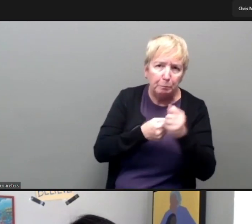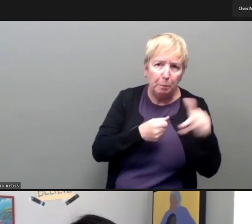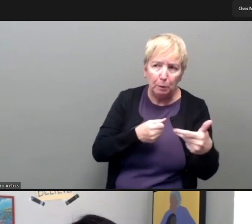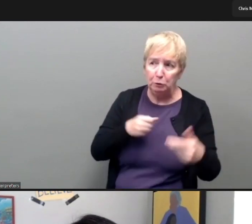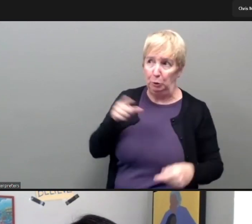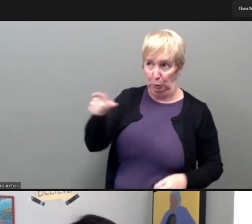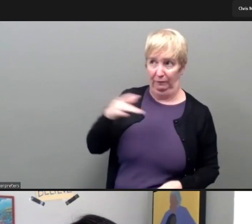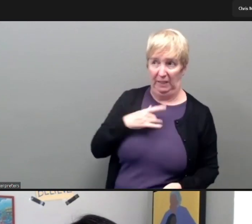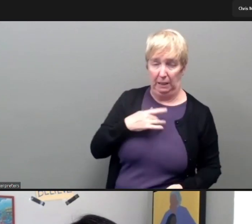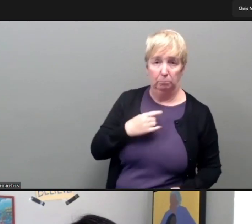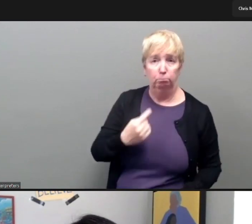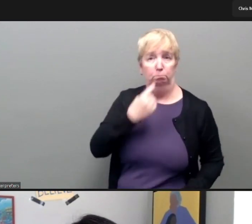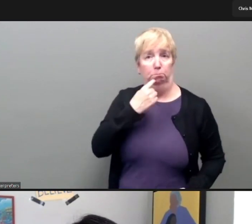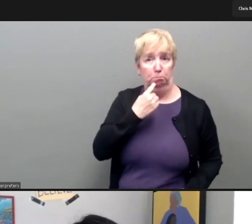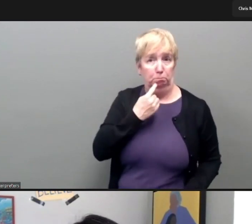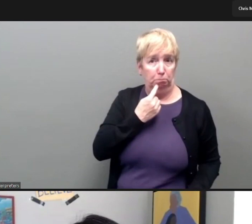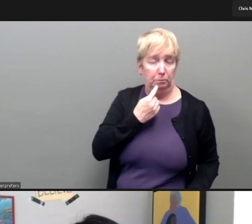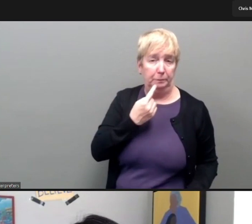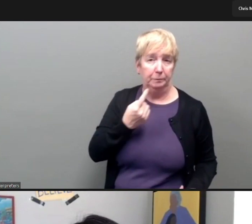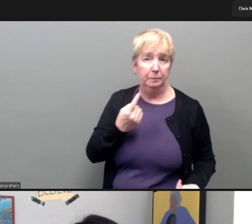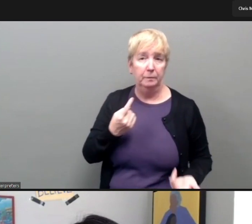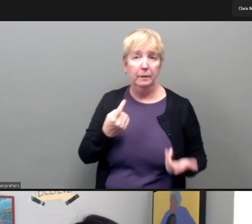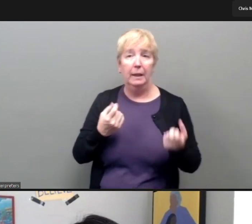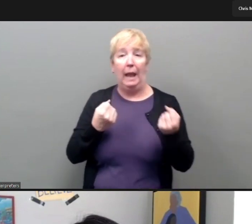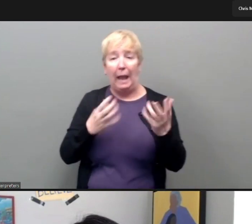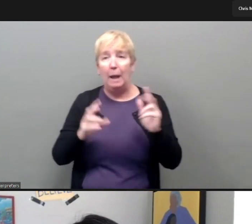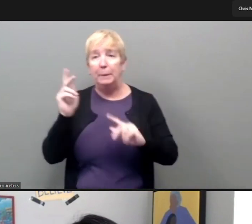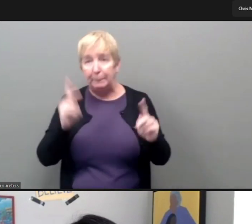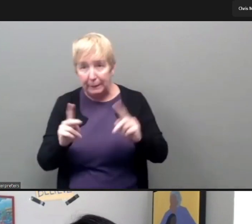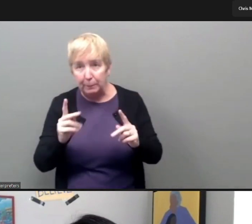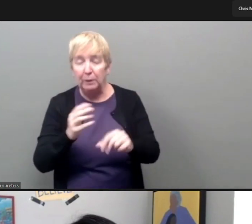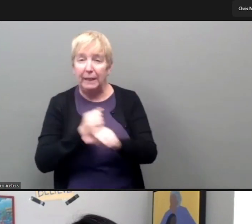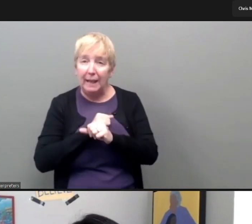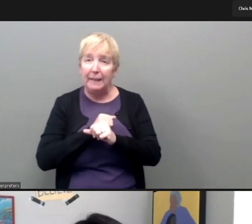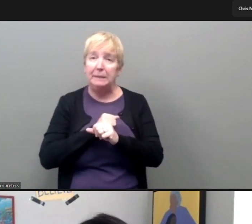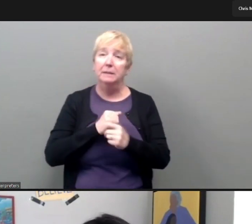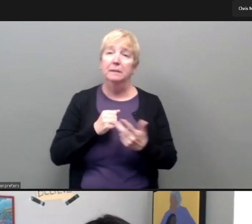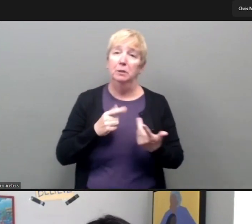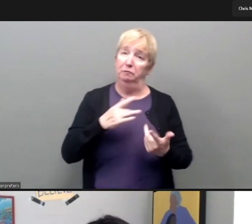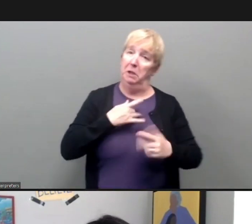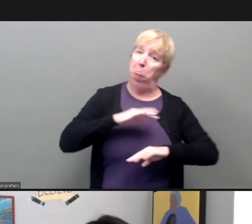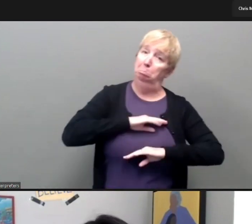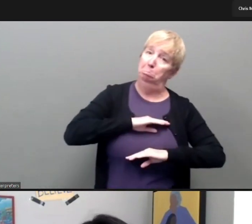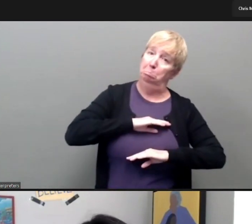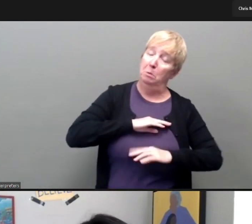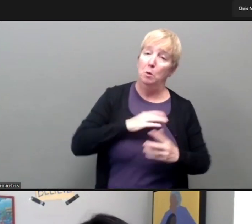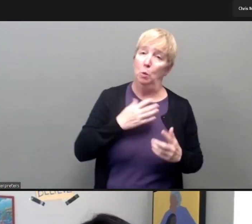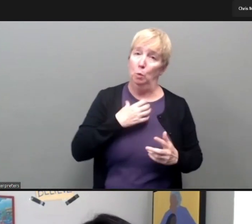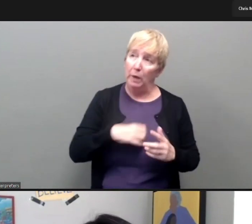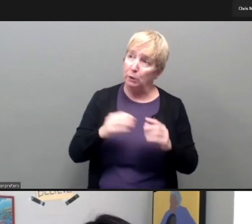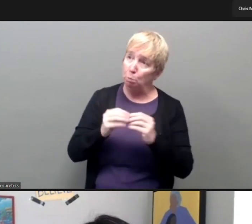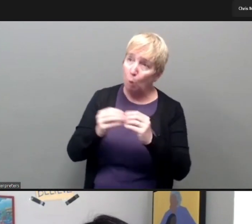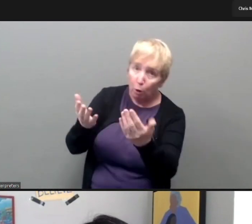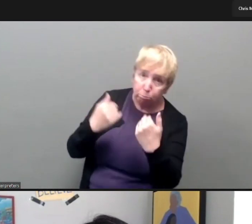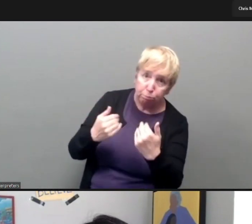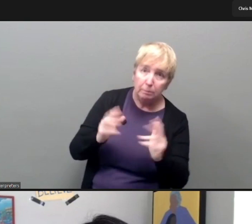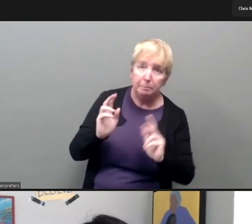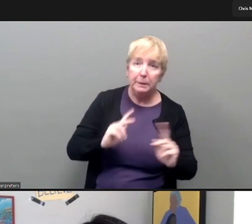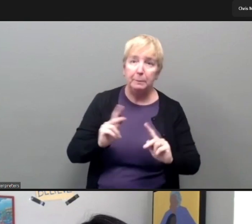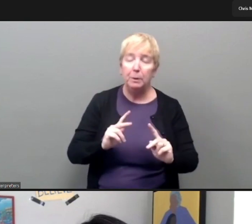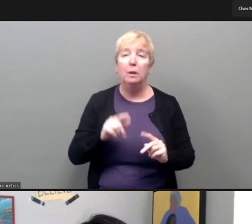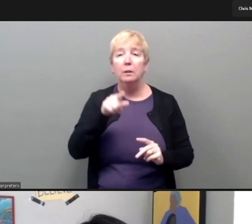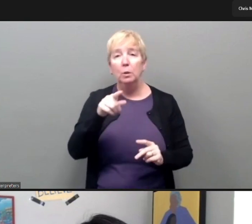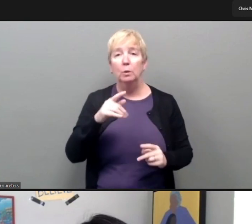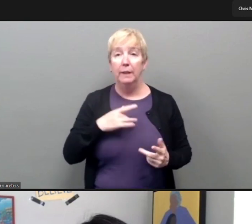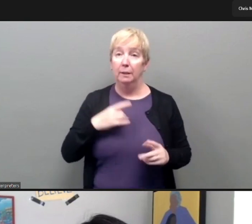Is the rollout of boosters and how many are getting out there, do you think sufficient, or are you encouraged by